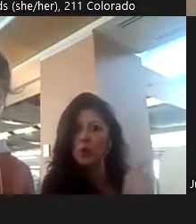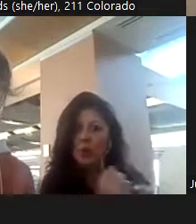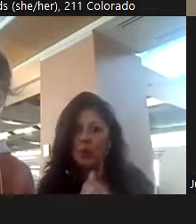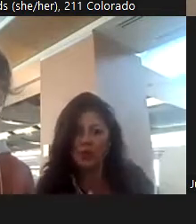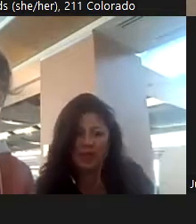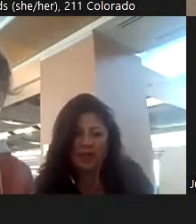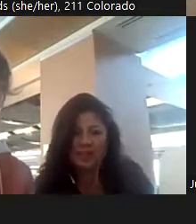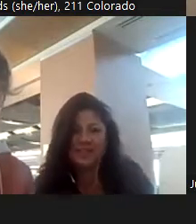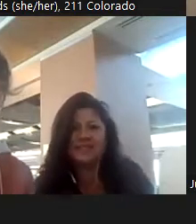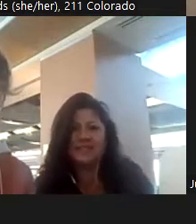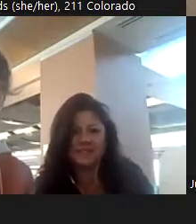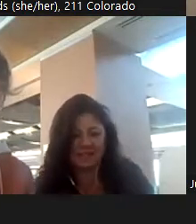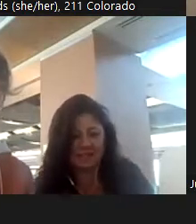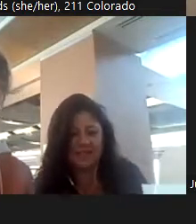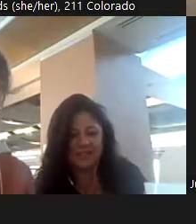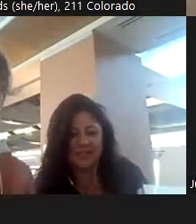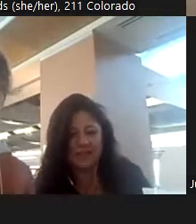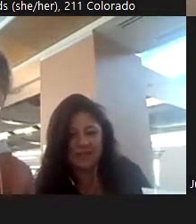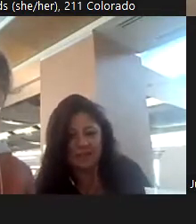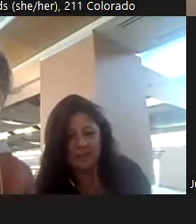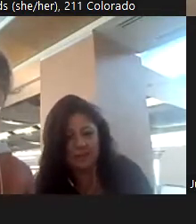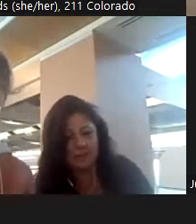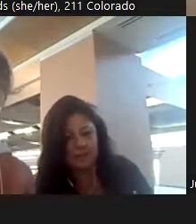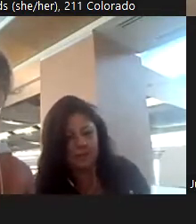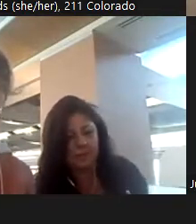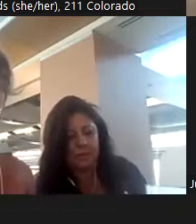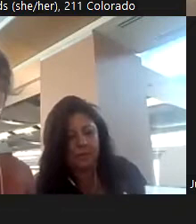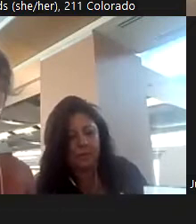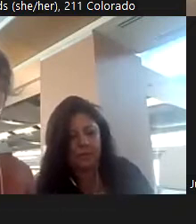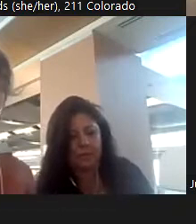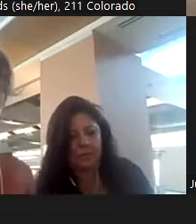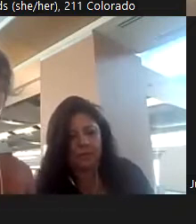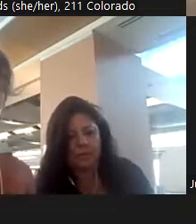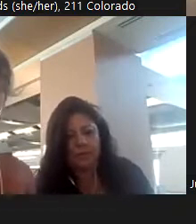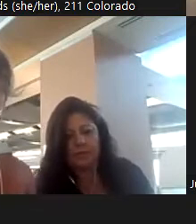So I will probably have our committee